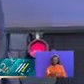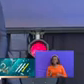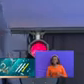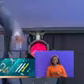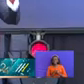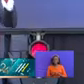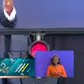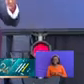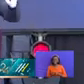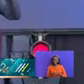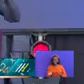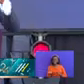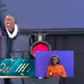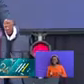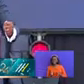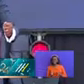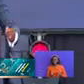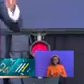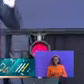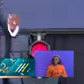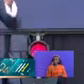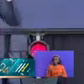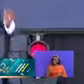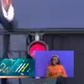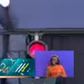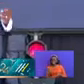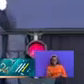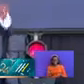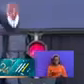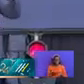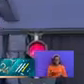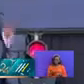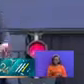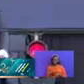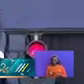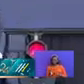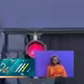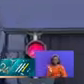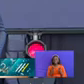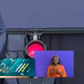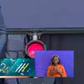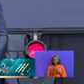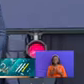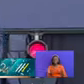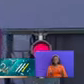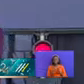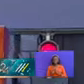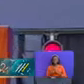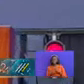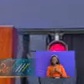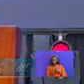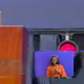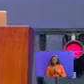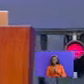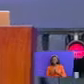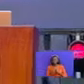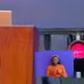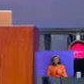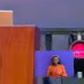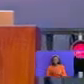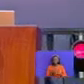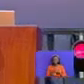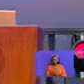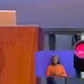modification the curriculums of the world I met a 12-year-old in America who was creating a